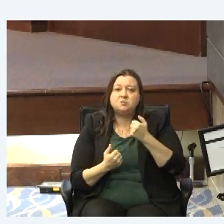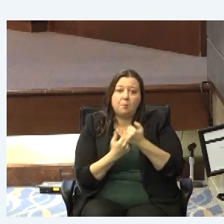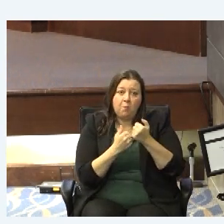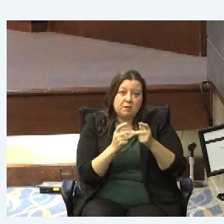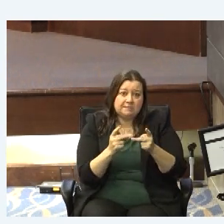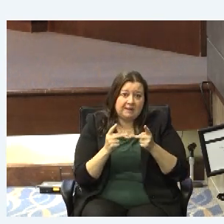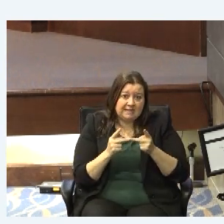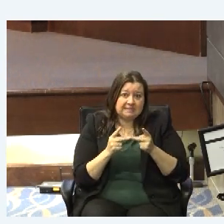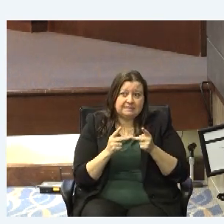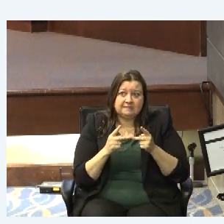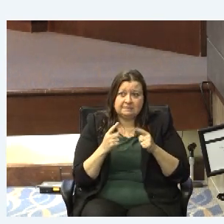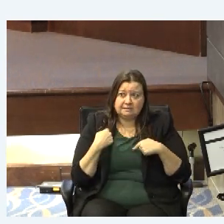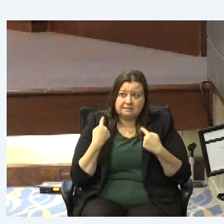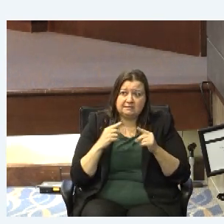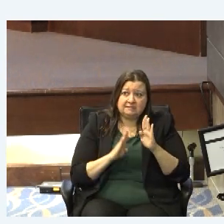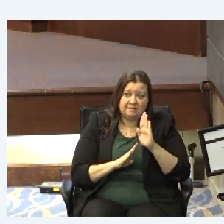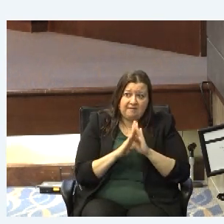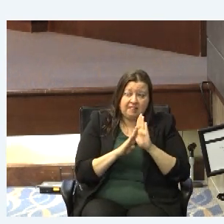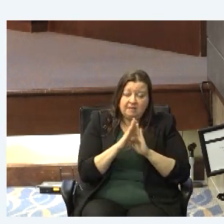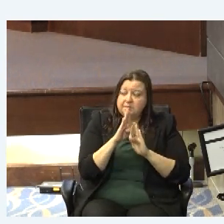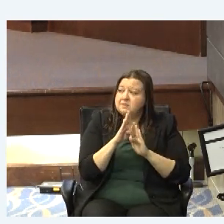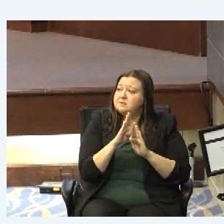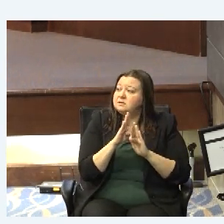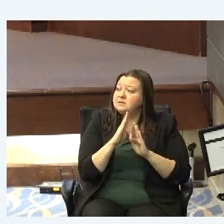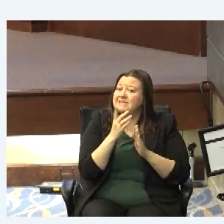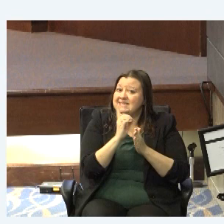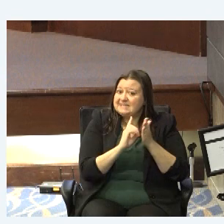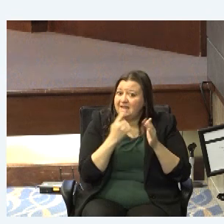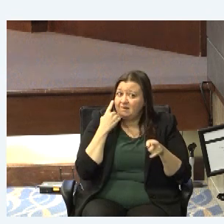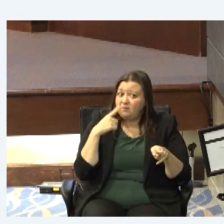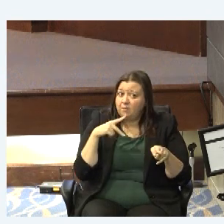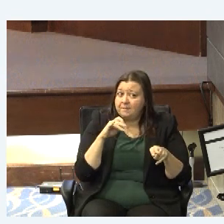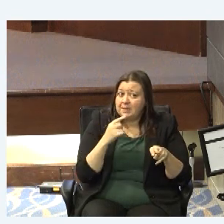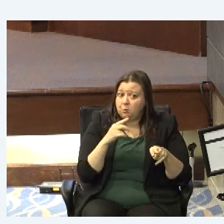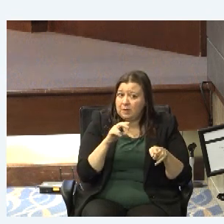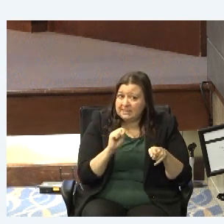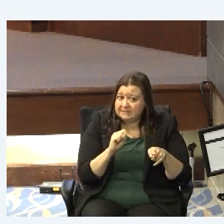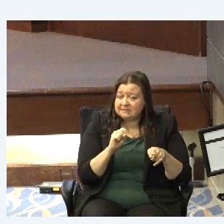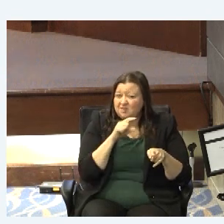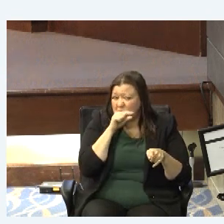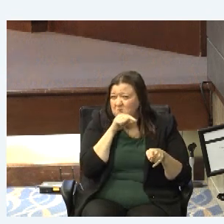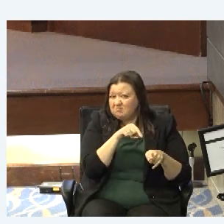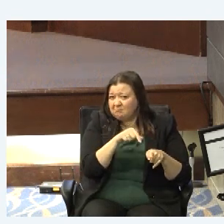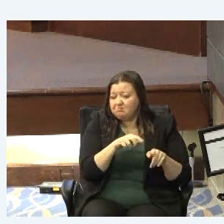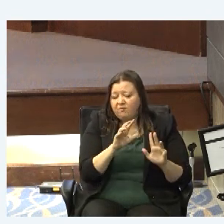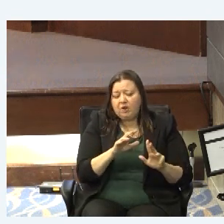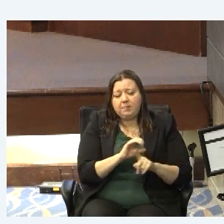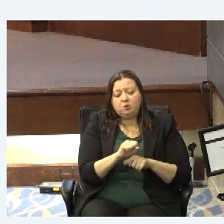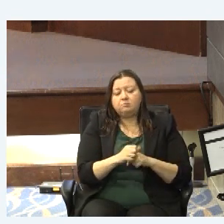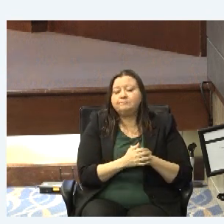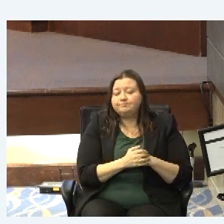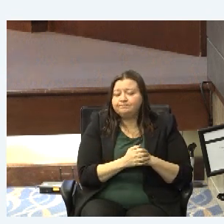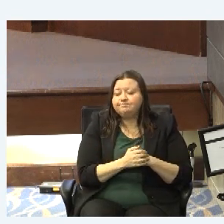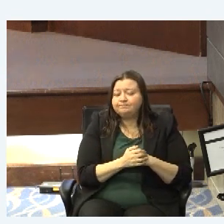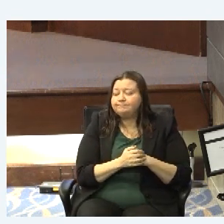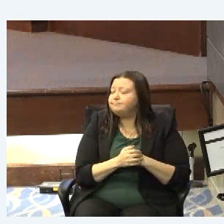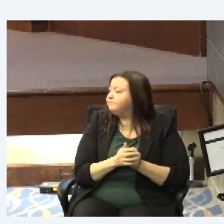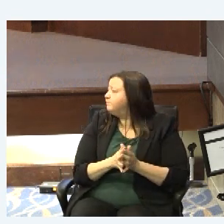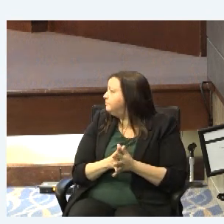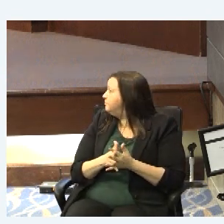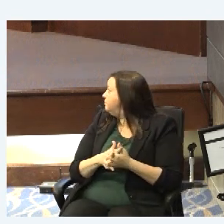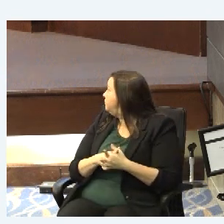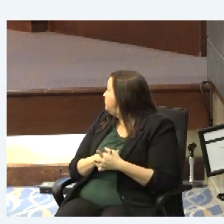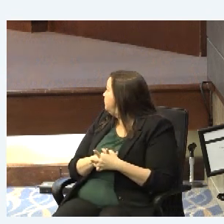that's been developed, designed for the penguins, is phenomenal. And it's